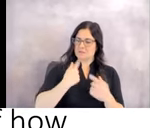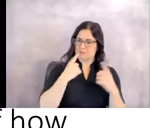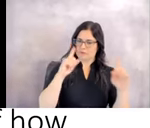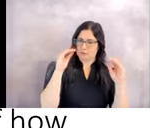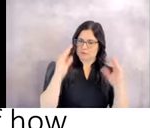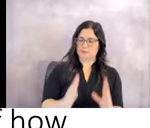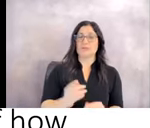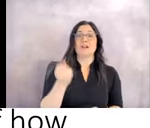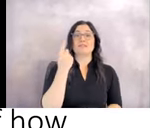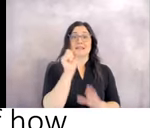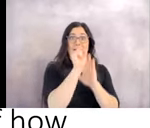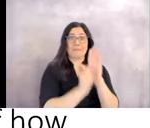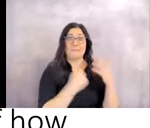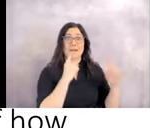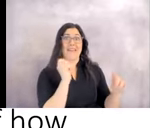when I have no drama.